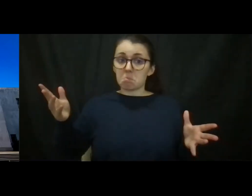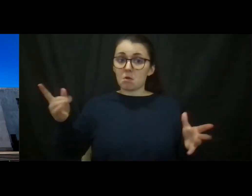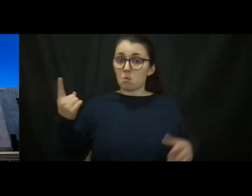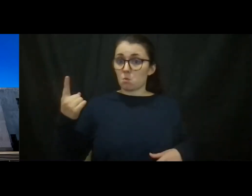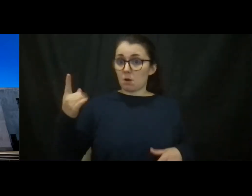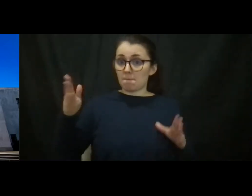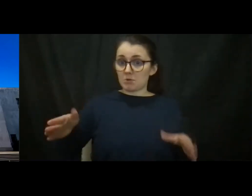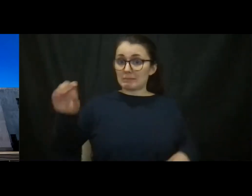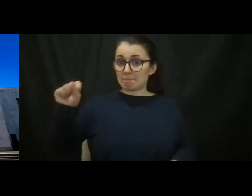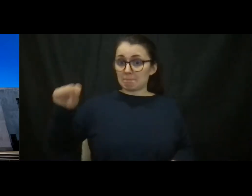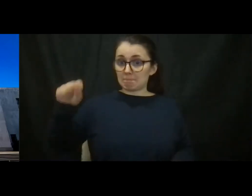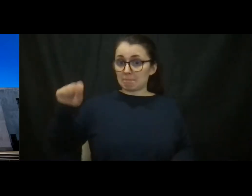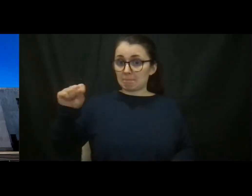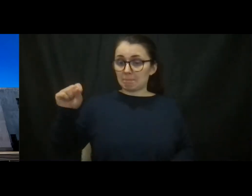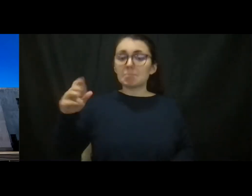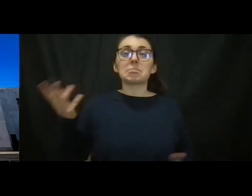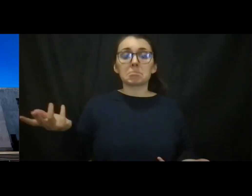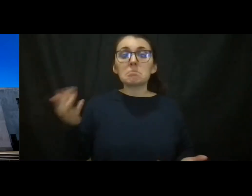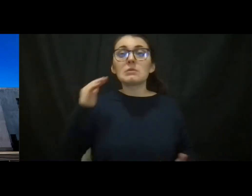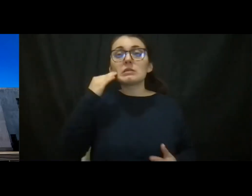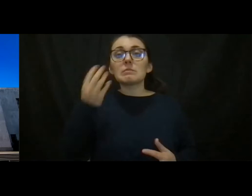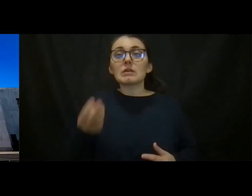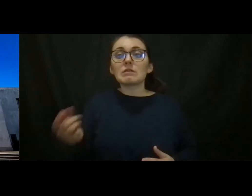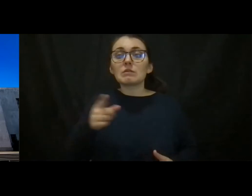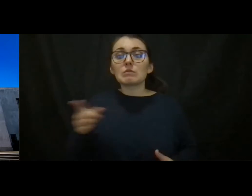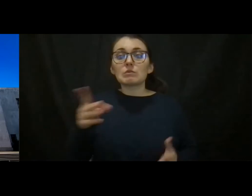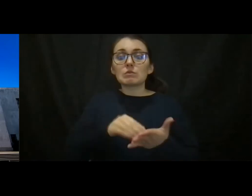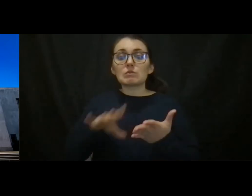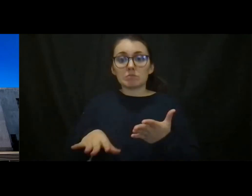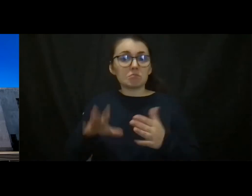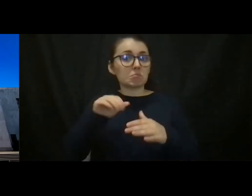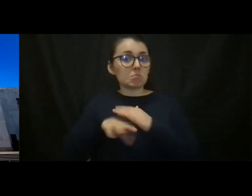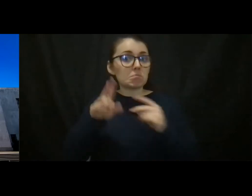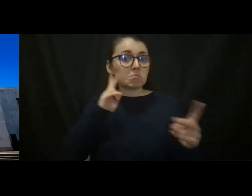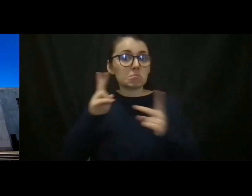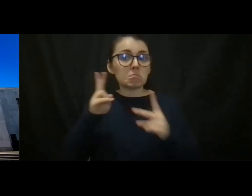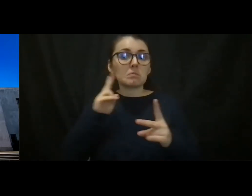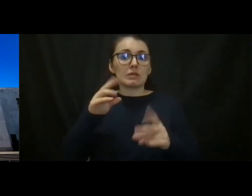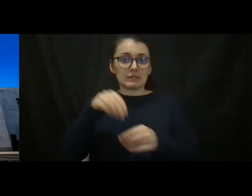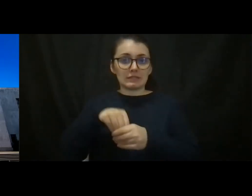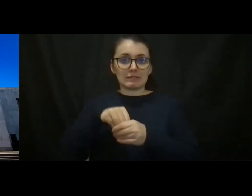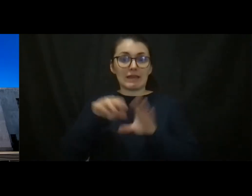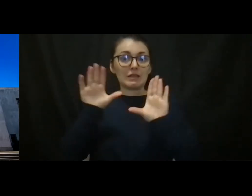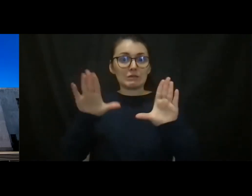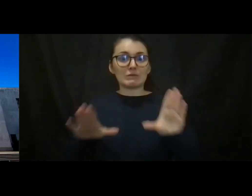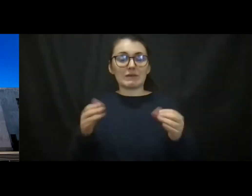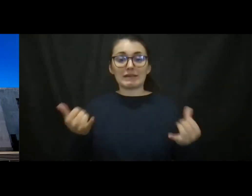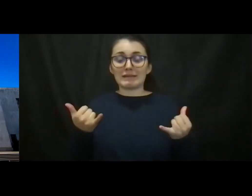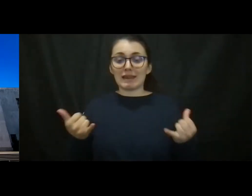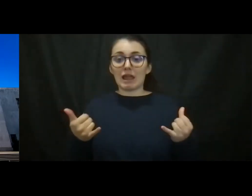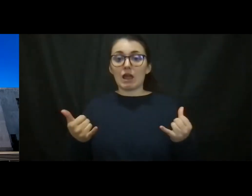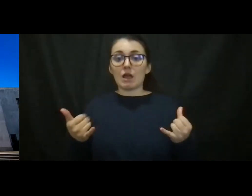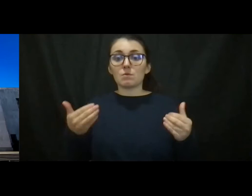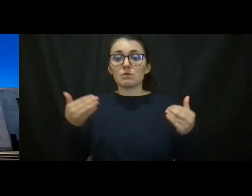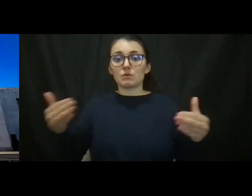person nodding. So it looks like maybe a few of you have been in the Capitol before. So that's great. Well, without further ado, we're going to share our